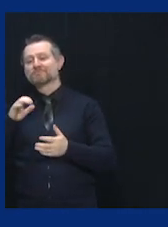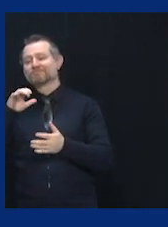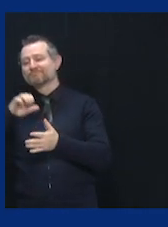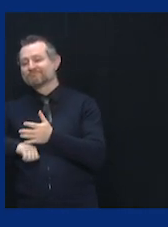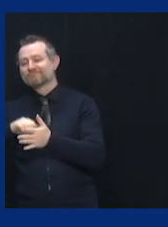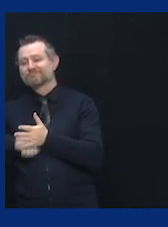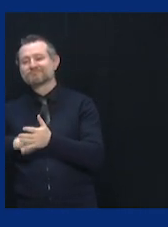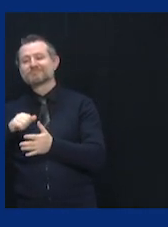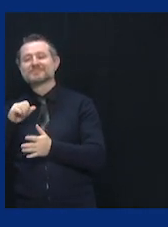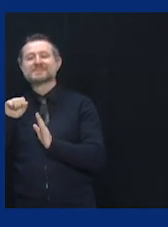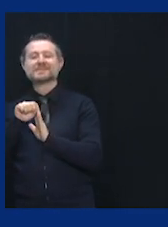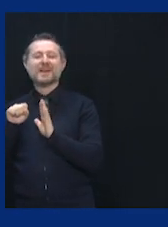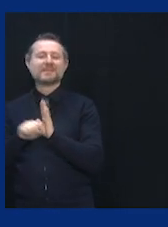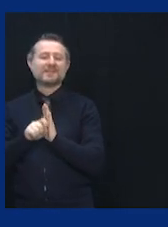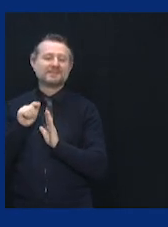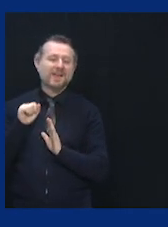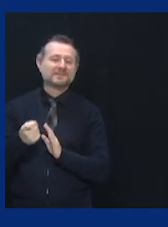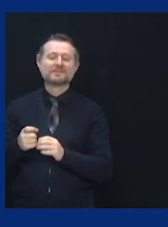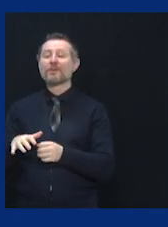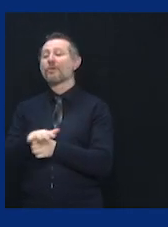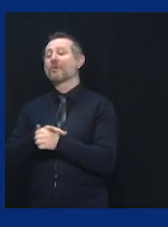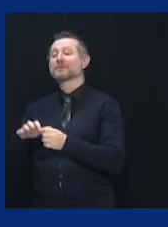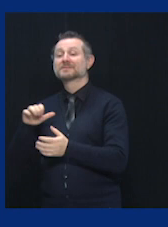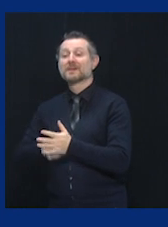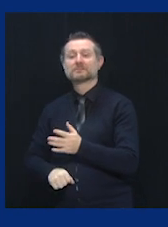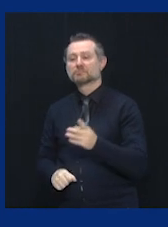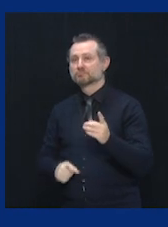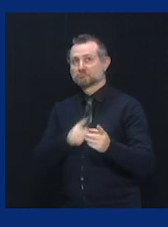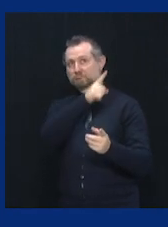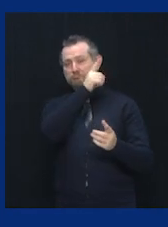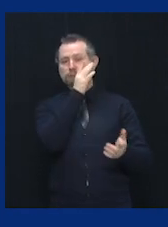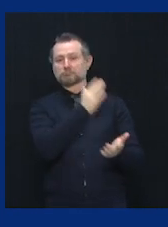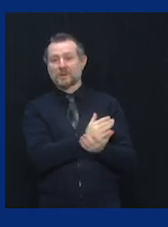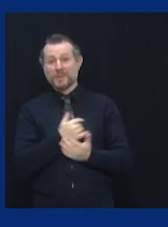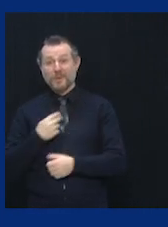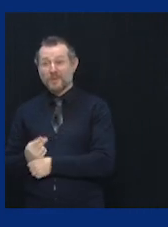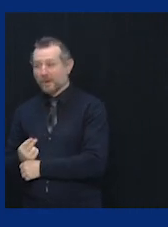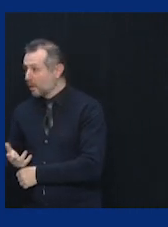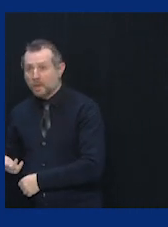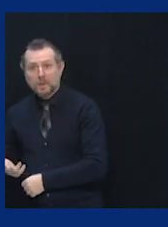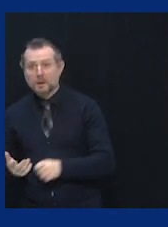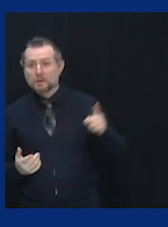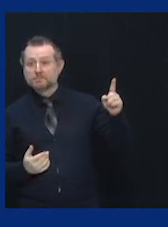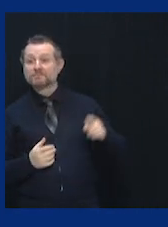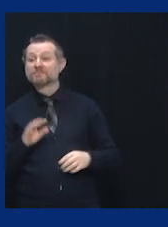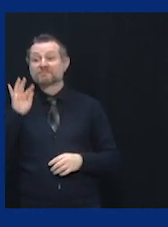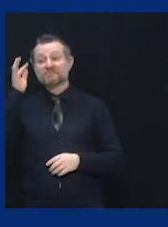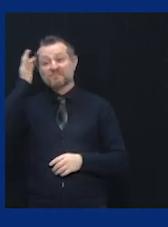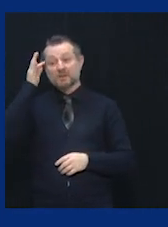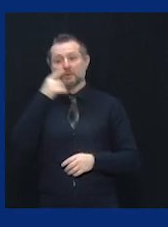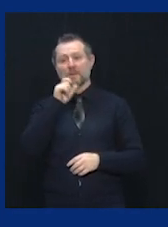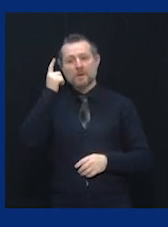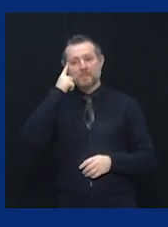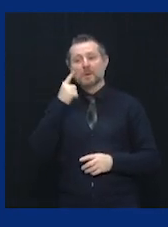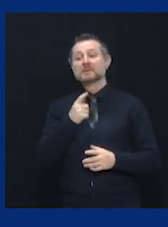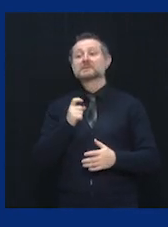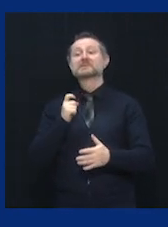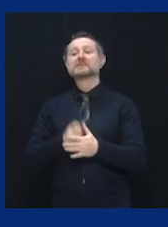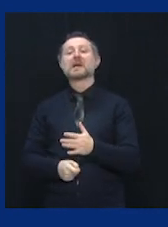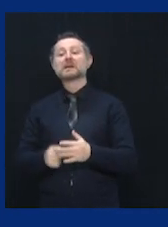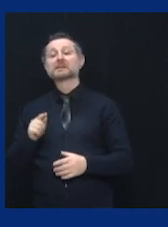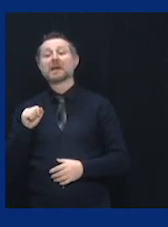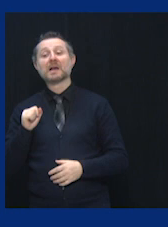in the nation's history. Federal government taxes the tax that